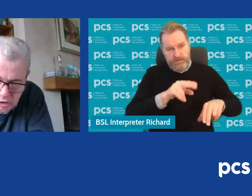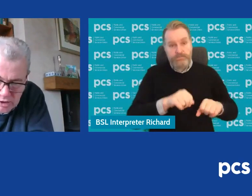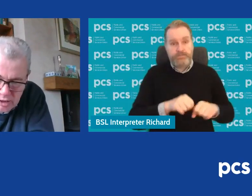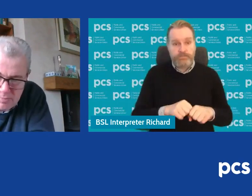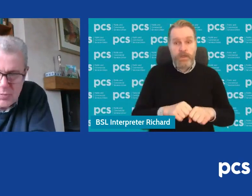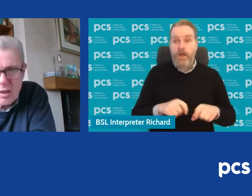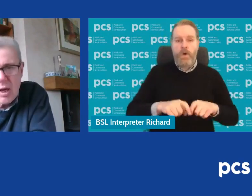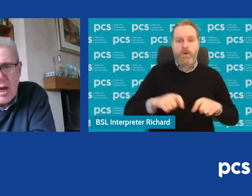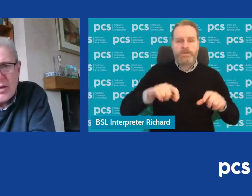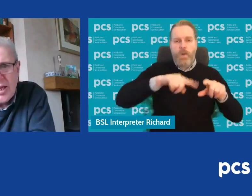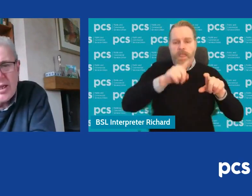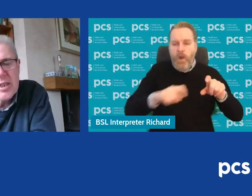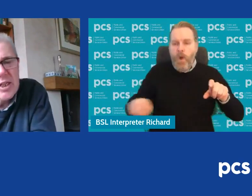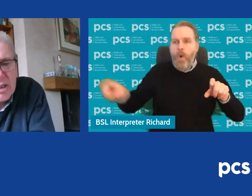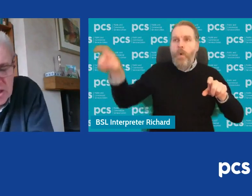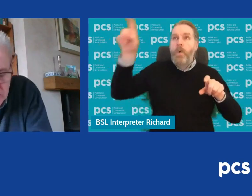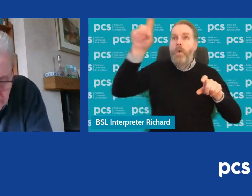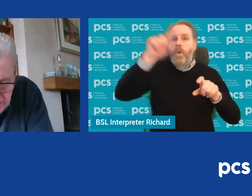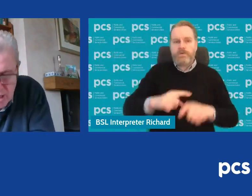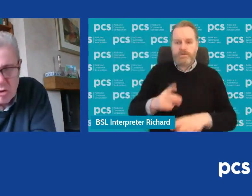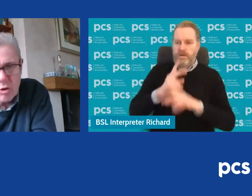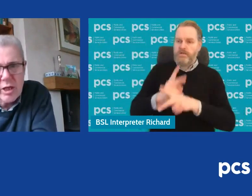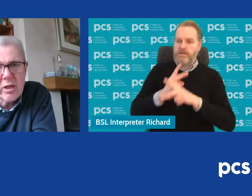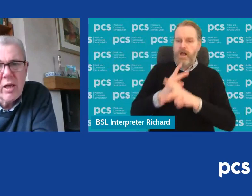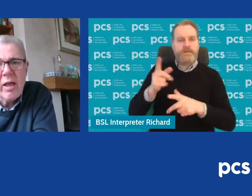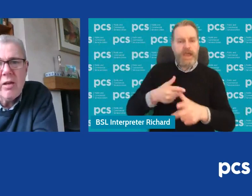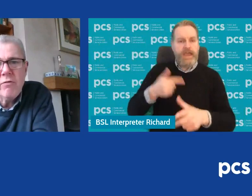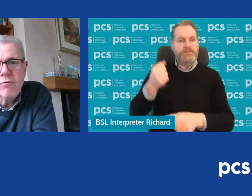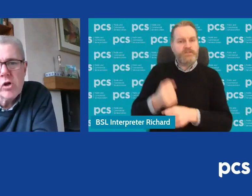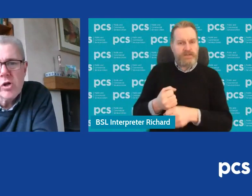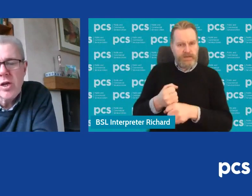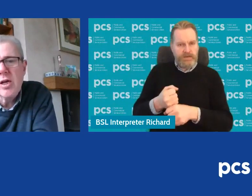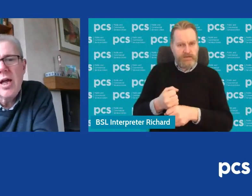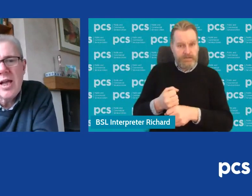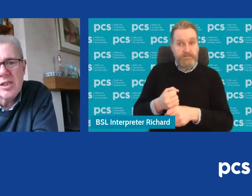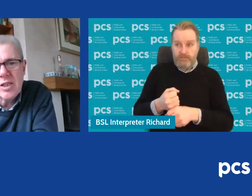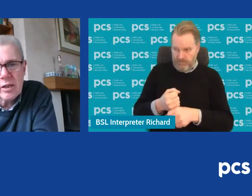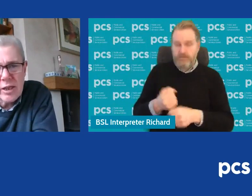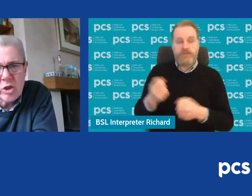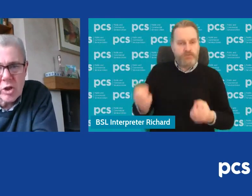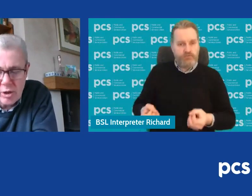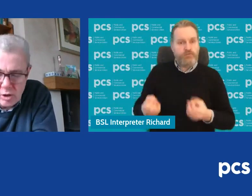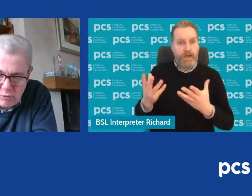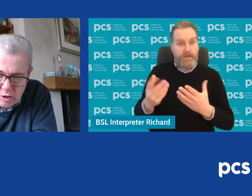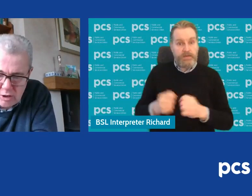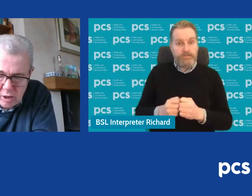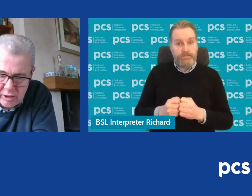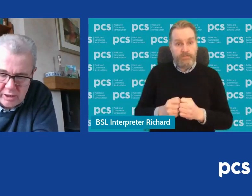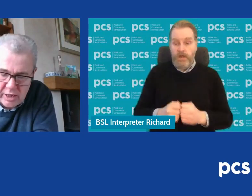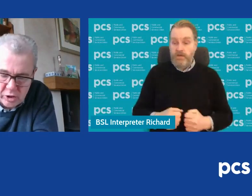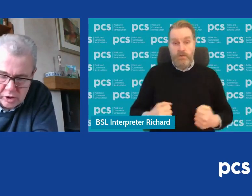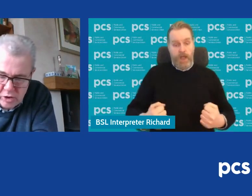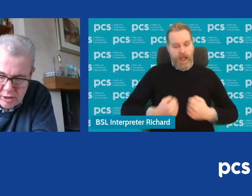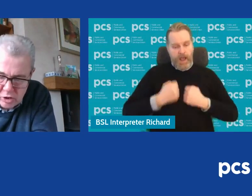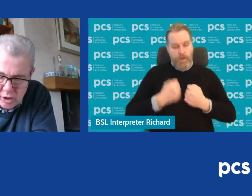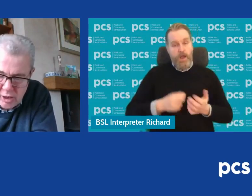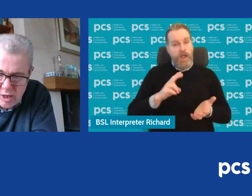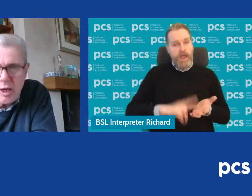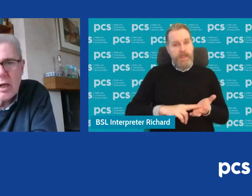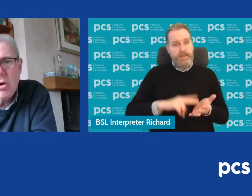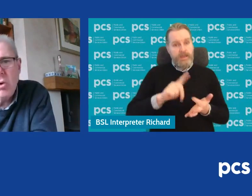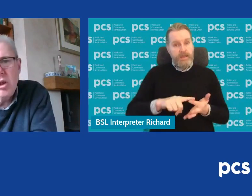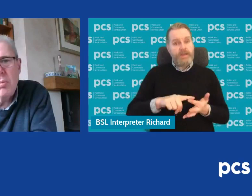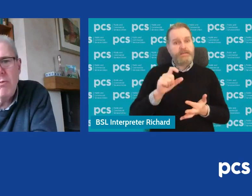Guard Agency. And the NEC has today agreed a further escalation of our targeted action